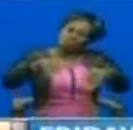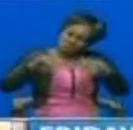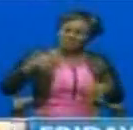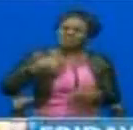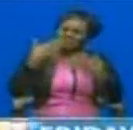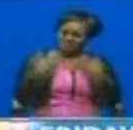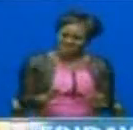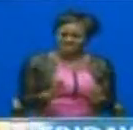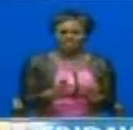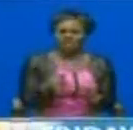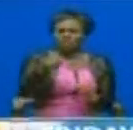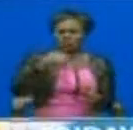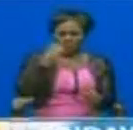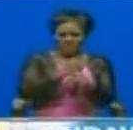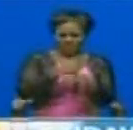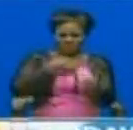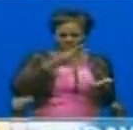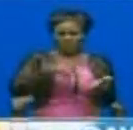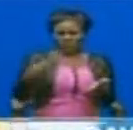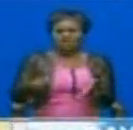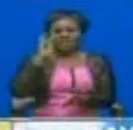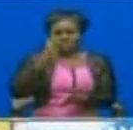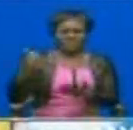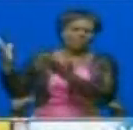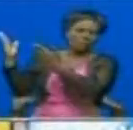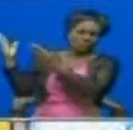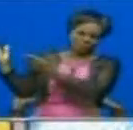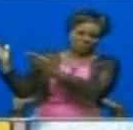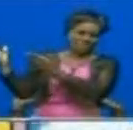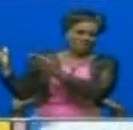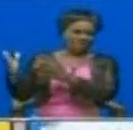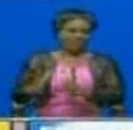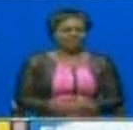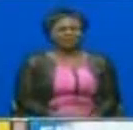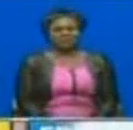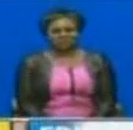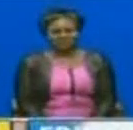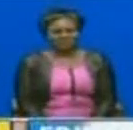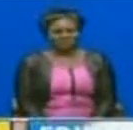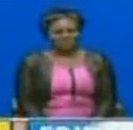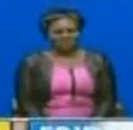Wana unaniangusa. Aya, take a look. Masikandie, run with it.